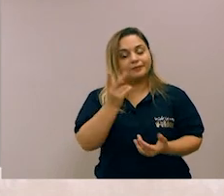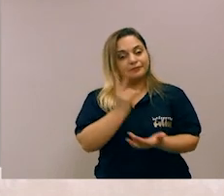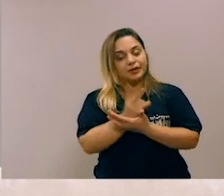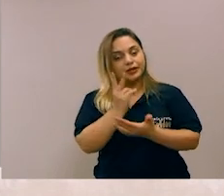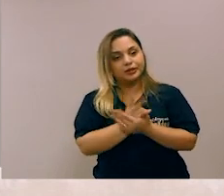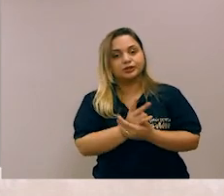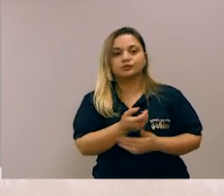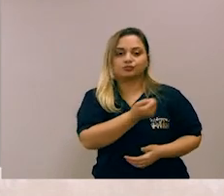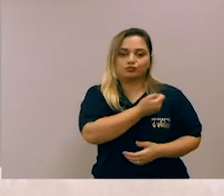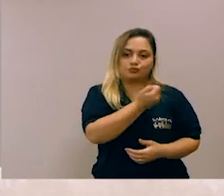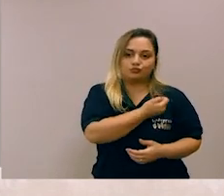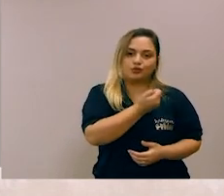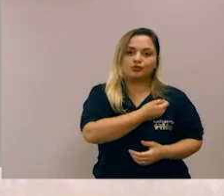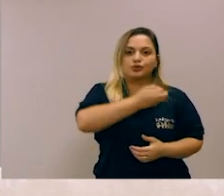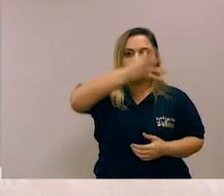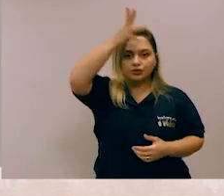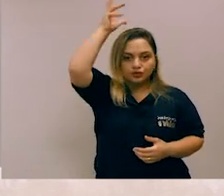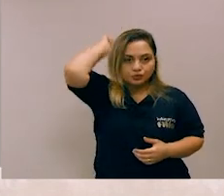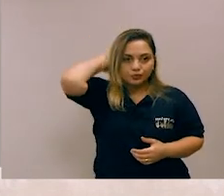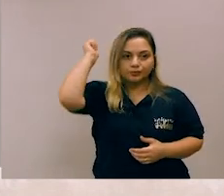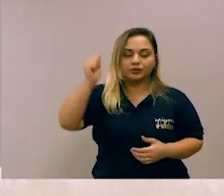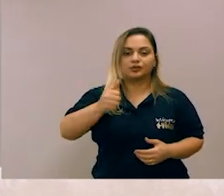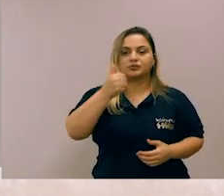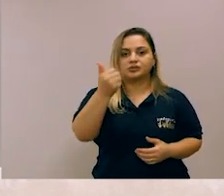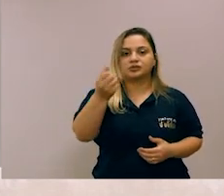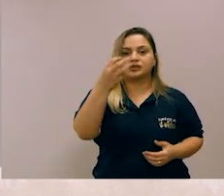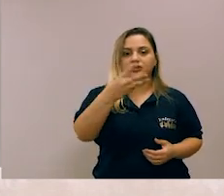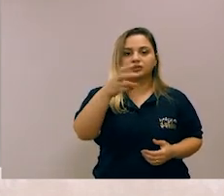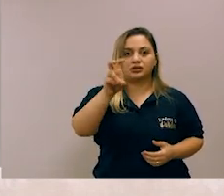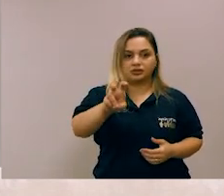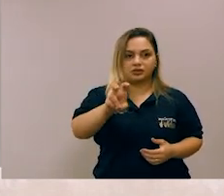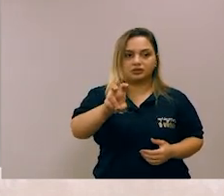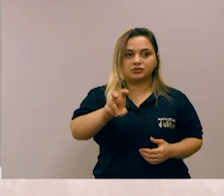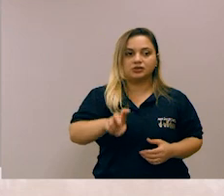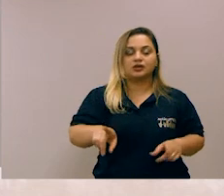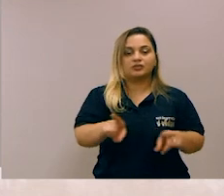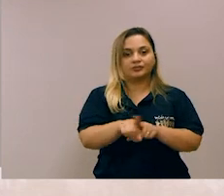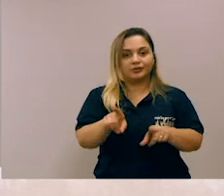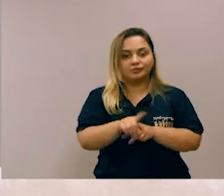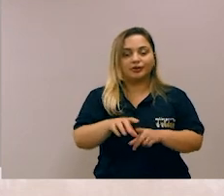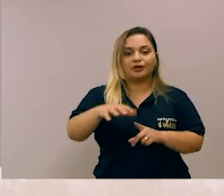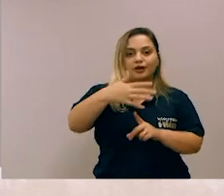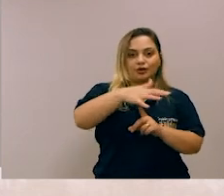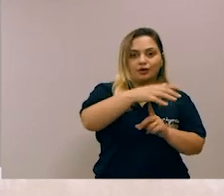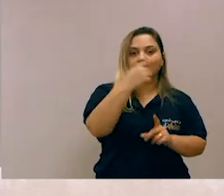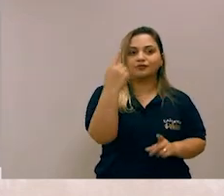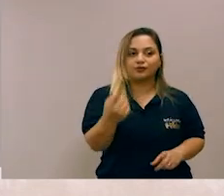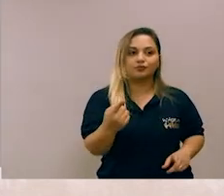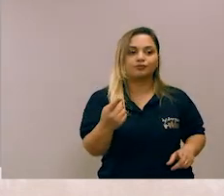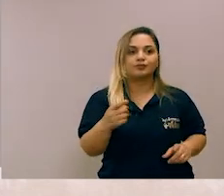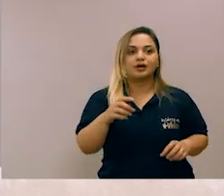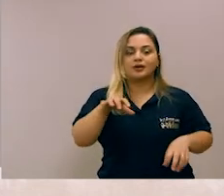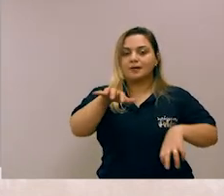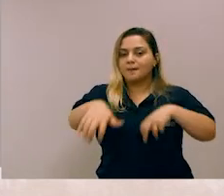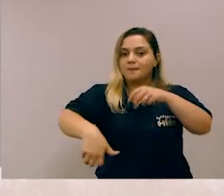We used the same number of firefighters, the same number of fronts. However, we used